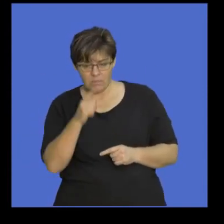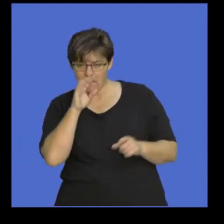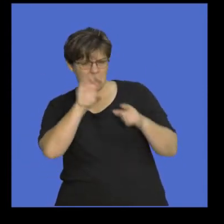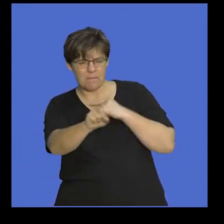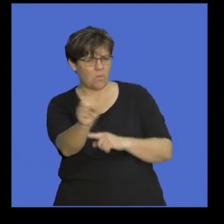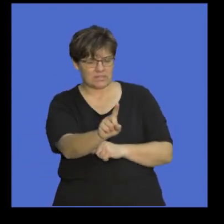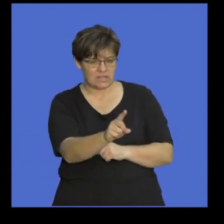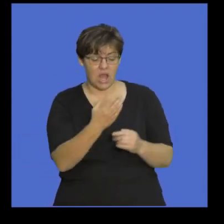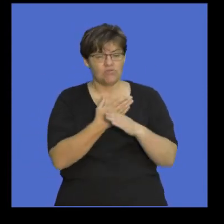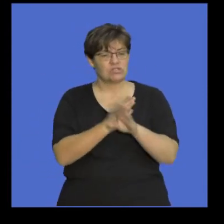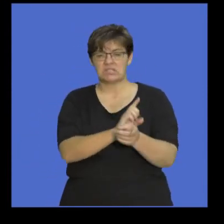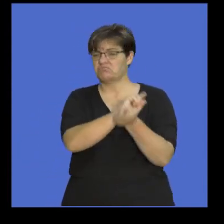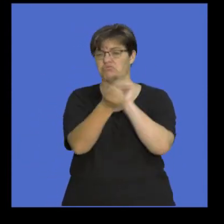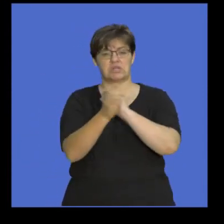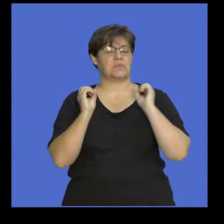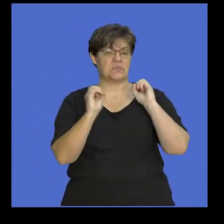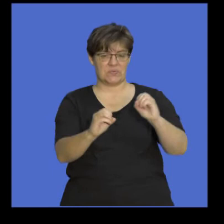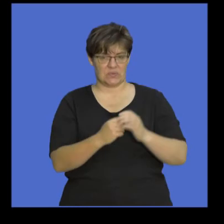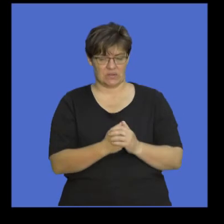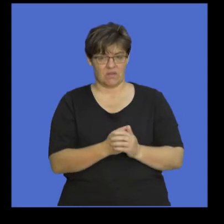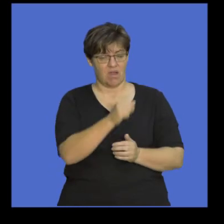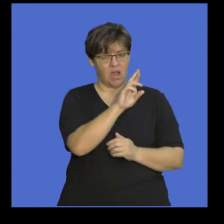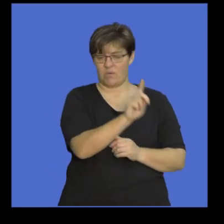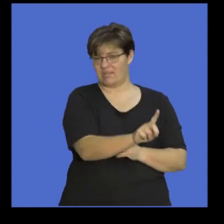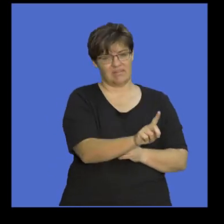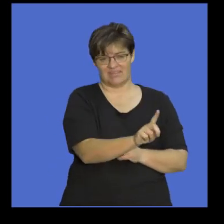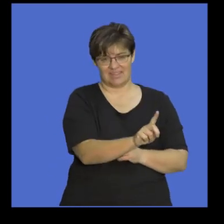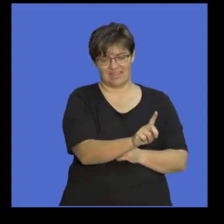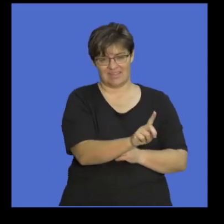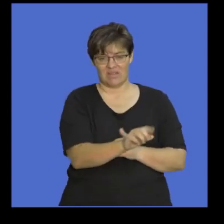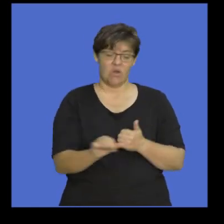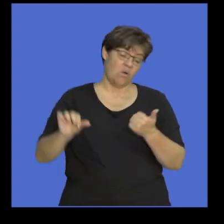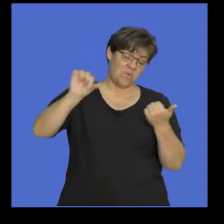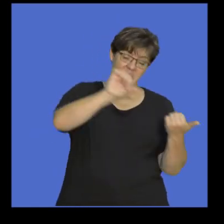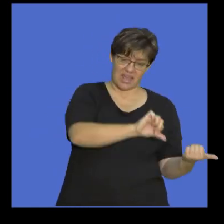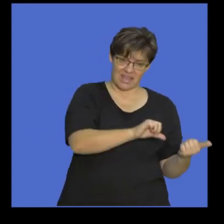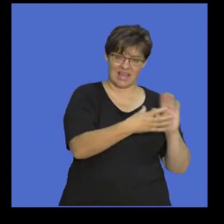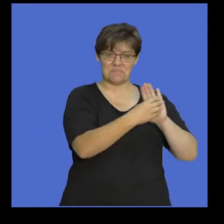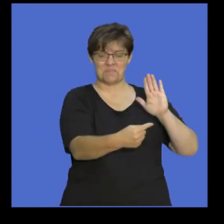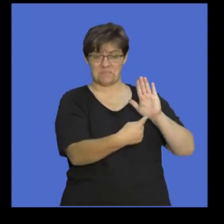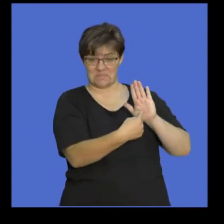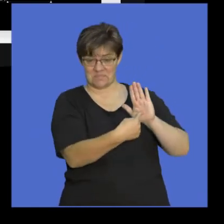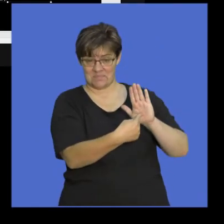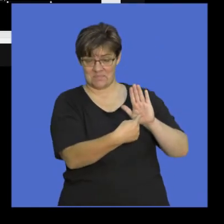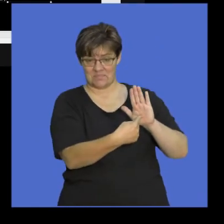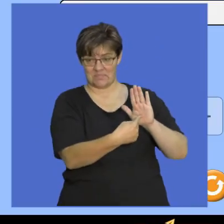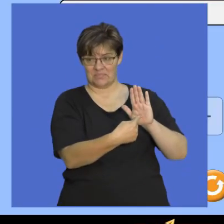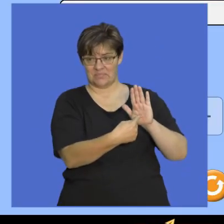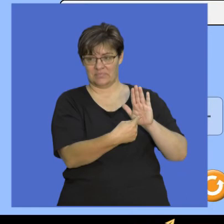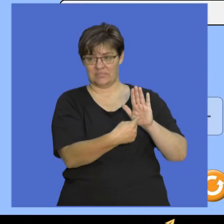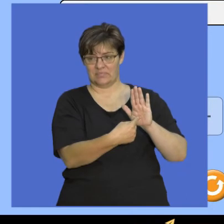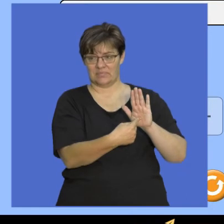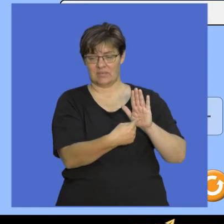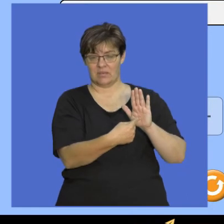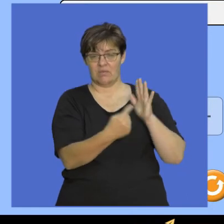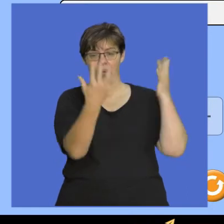different resistor? We realize that the resistance doesn't change, okay, of R1, because if we go back to our